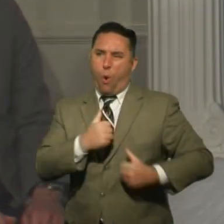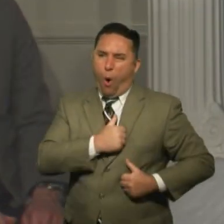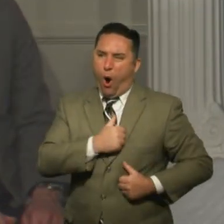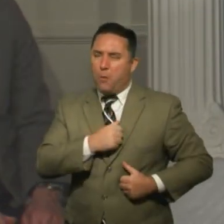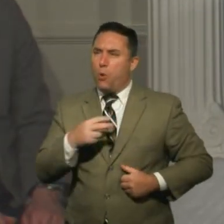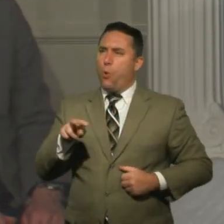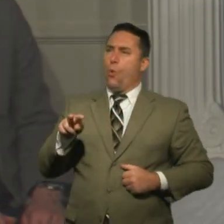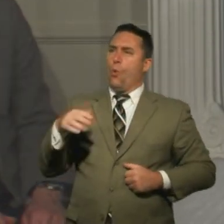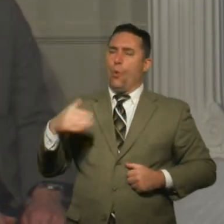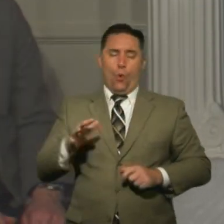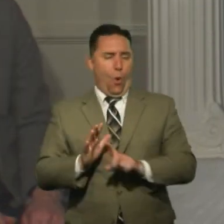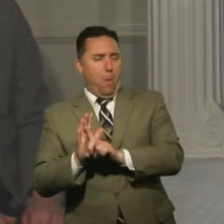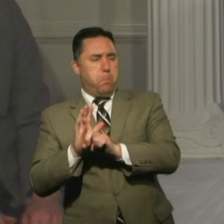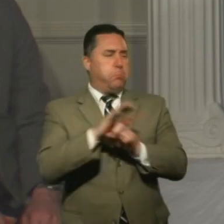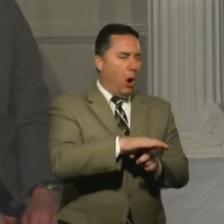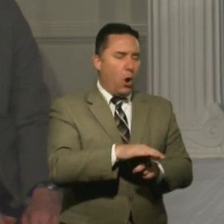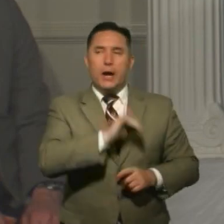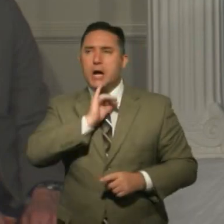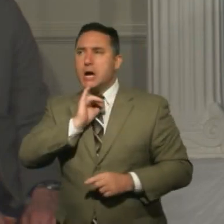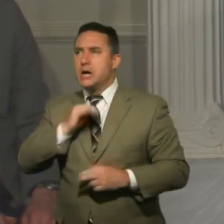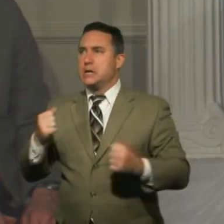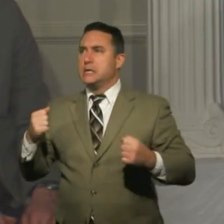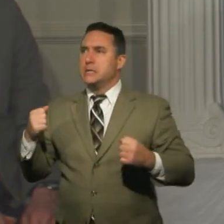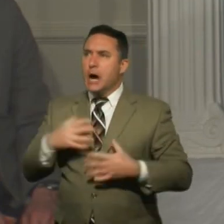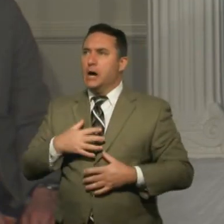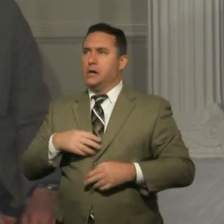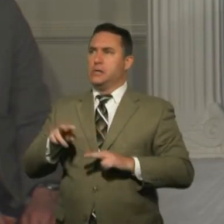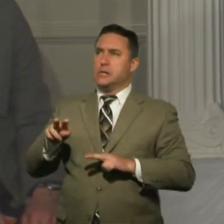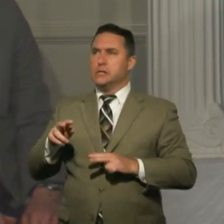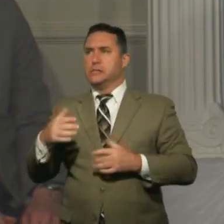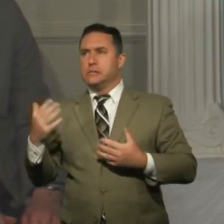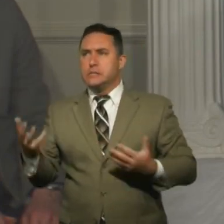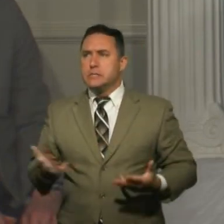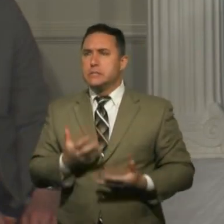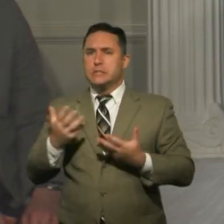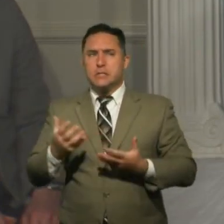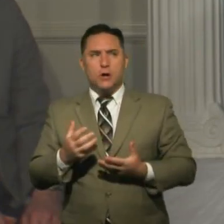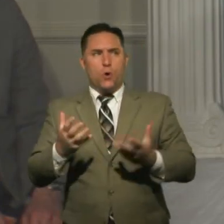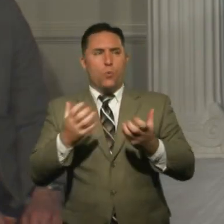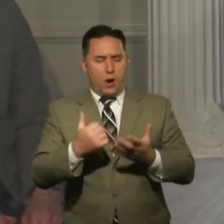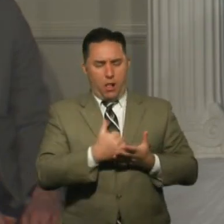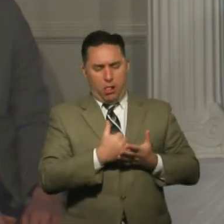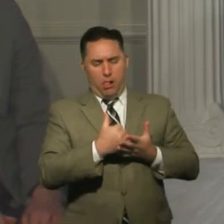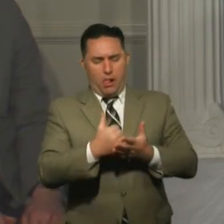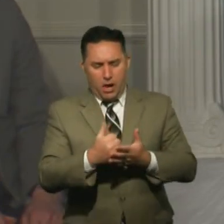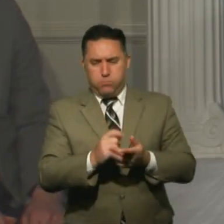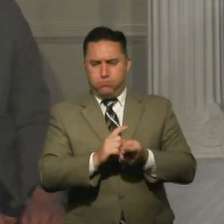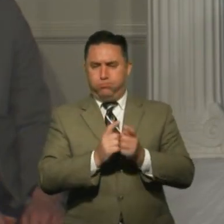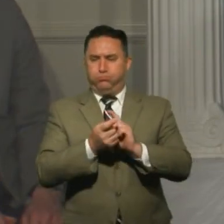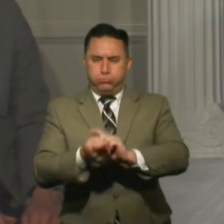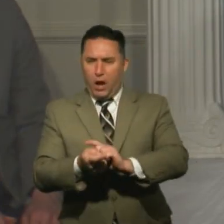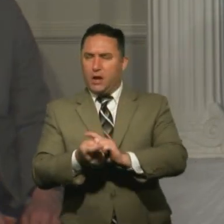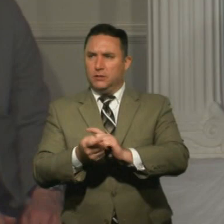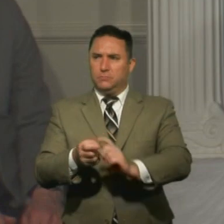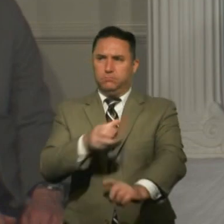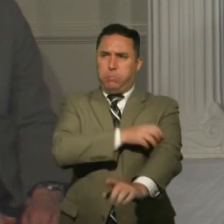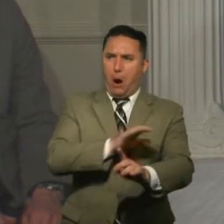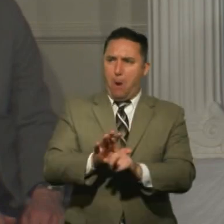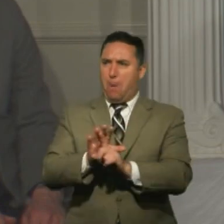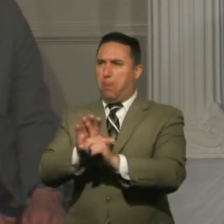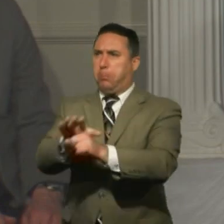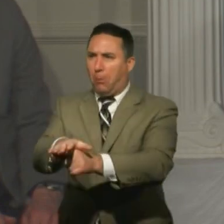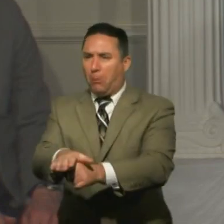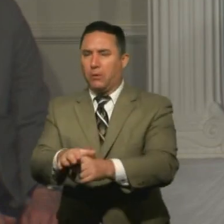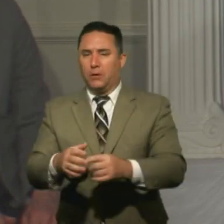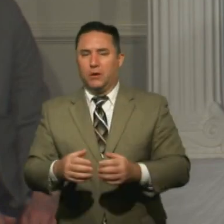going to dominate you. And the Israelites are really scared, and they're looking for some sort of a momentum-shifting move that they could do and